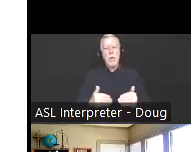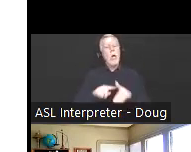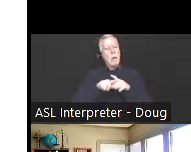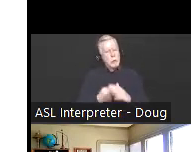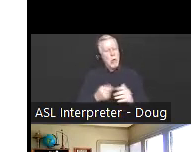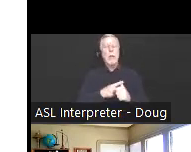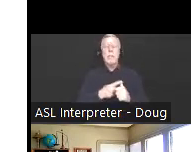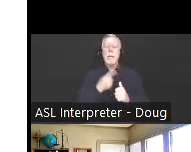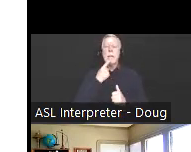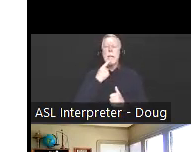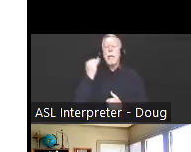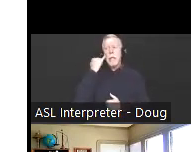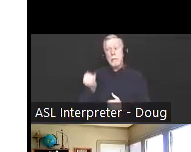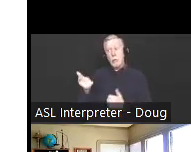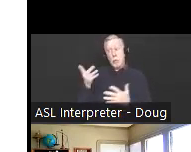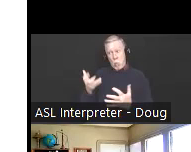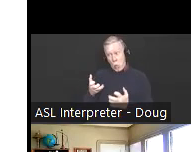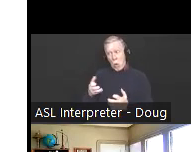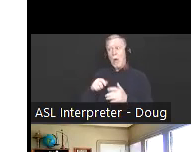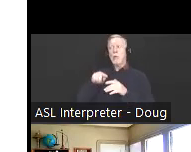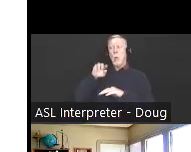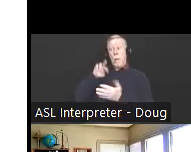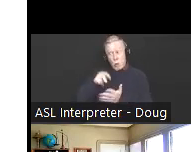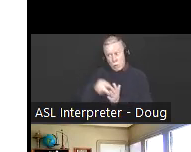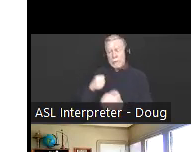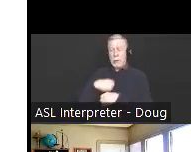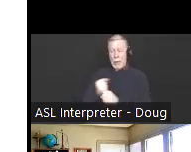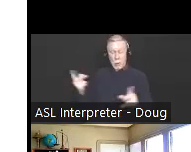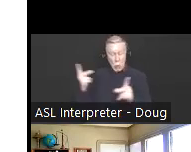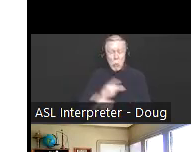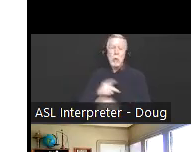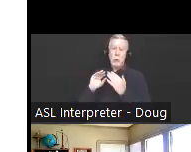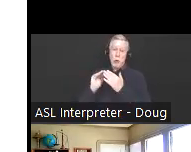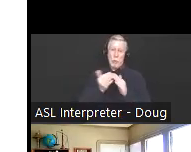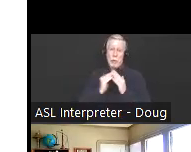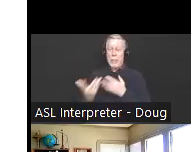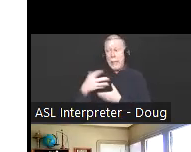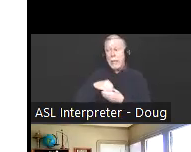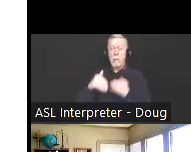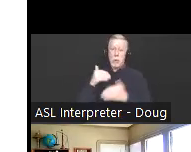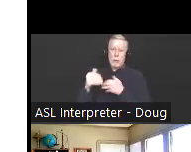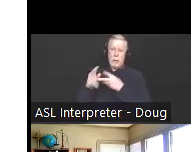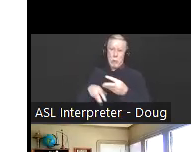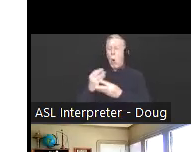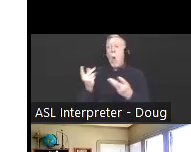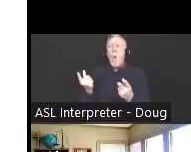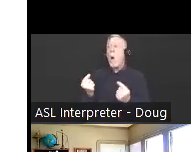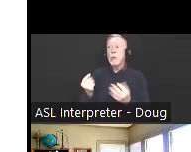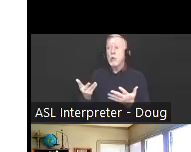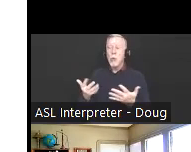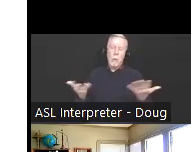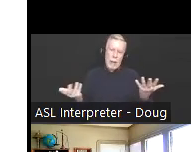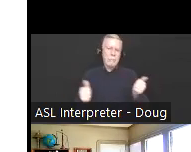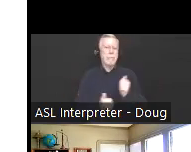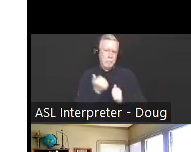if you wanted to purposely create the worst community engagement process in the world, what would you do? And most of us know,